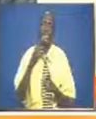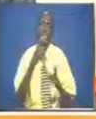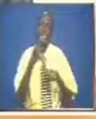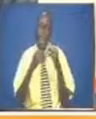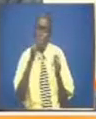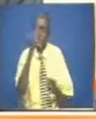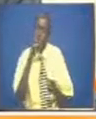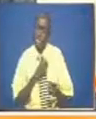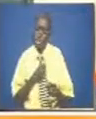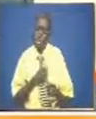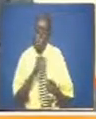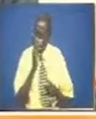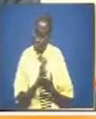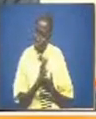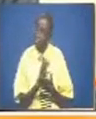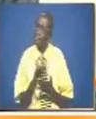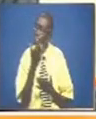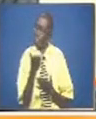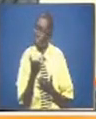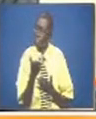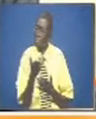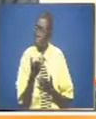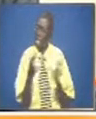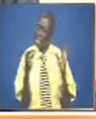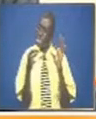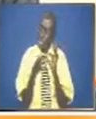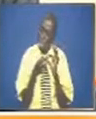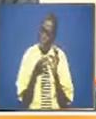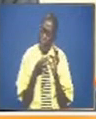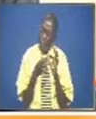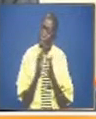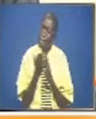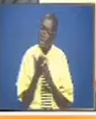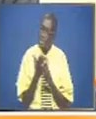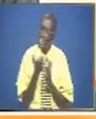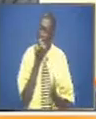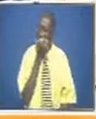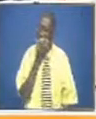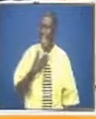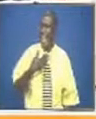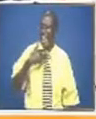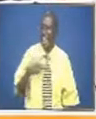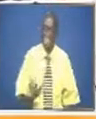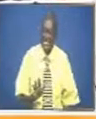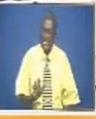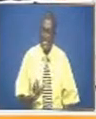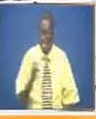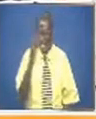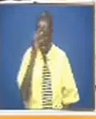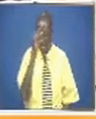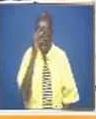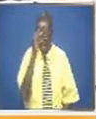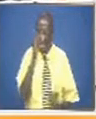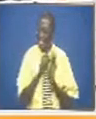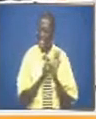grips of what they are expected to do. But a decision has been taken. We promote, you remember the way